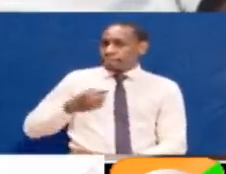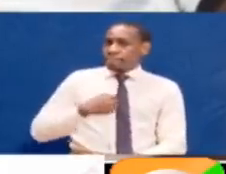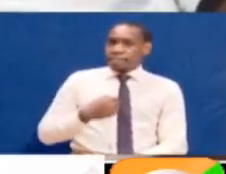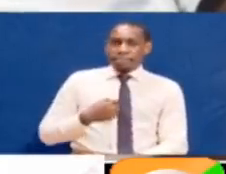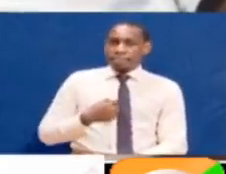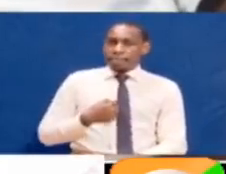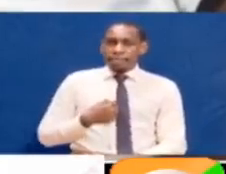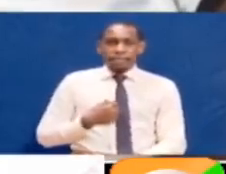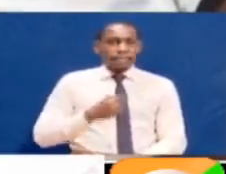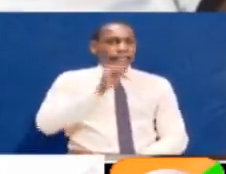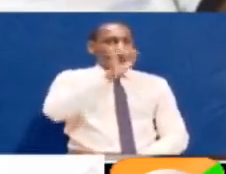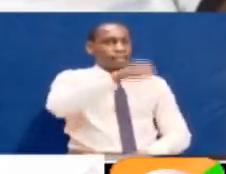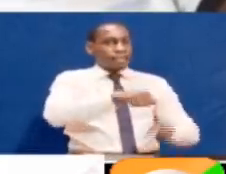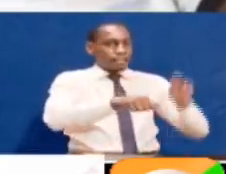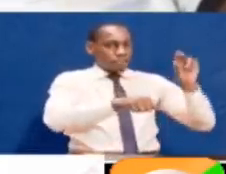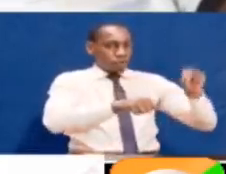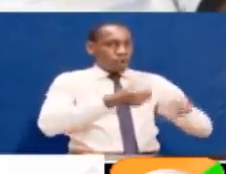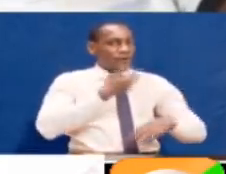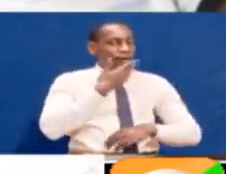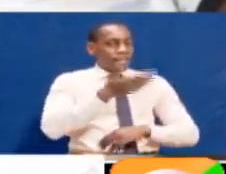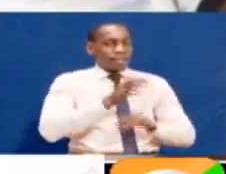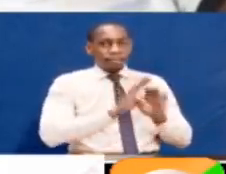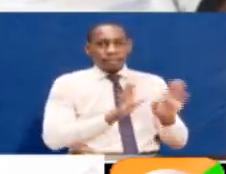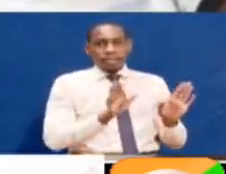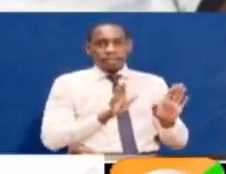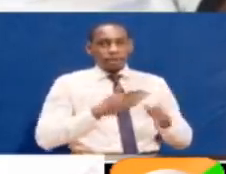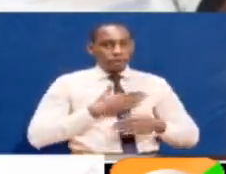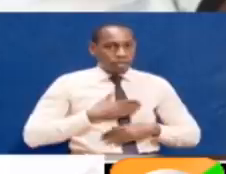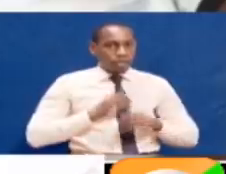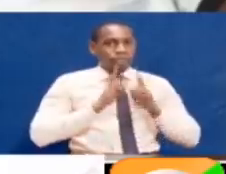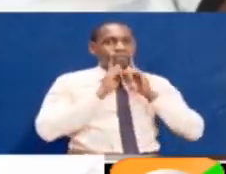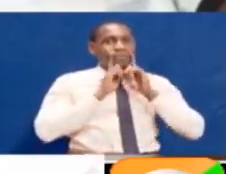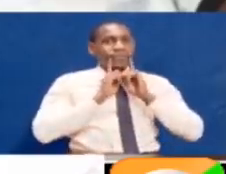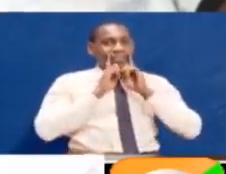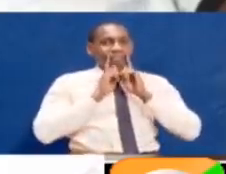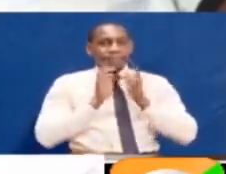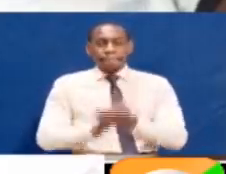For me, I'm looking for a yes or no answer, Honorable Murkomen.